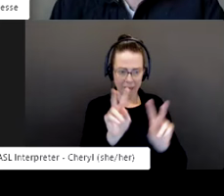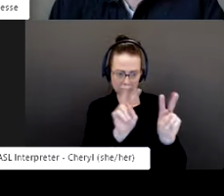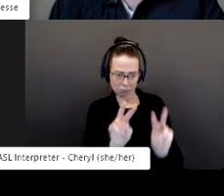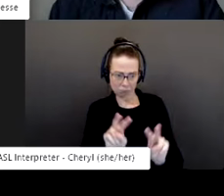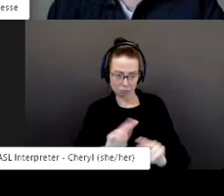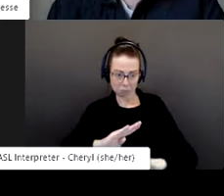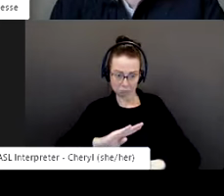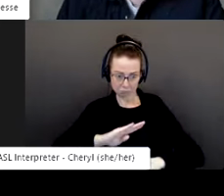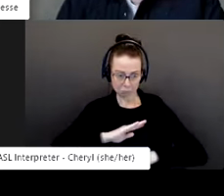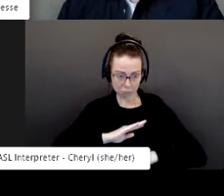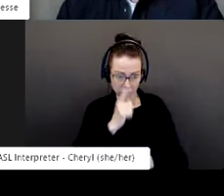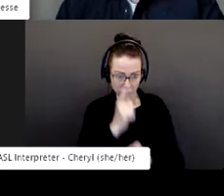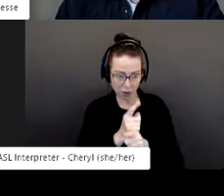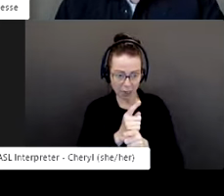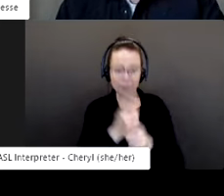then you're done.